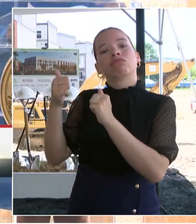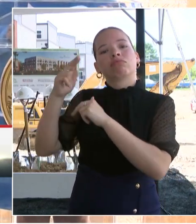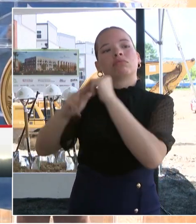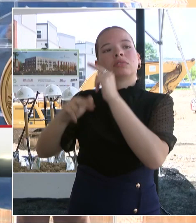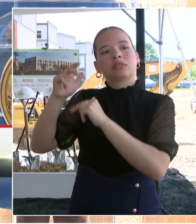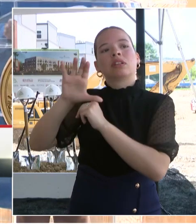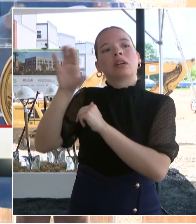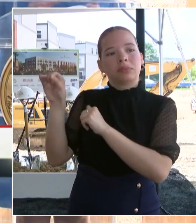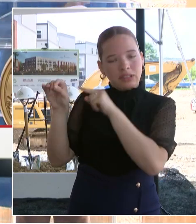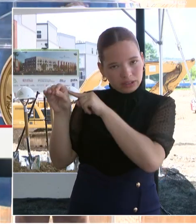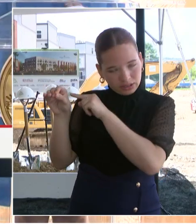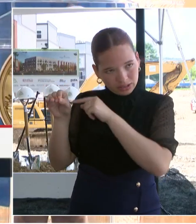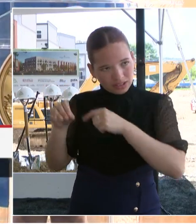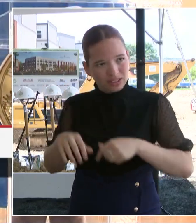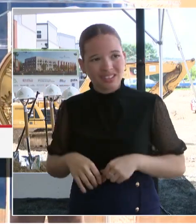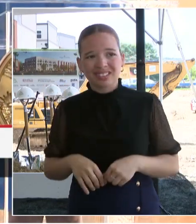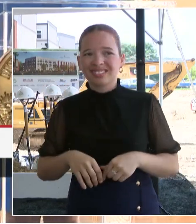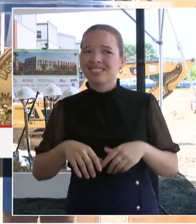We're doing it again here.